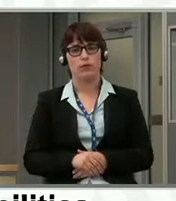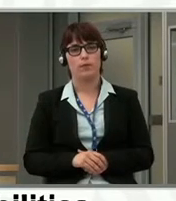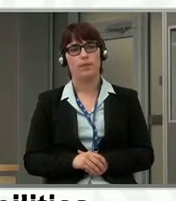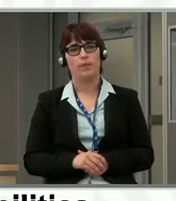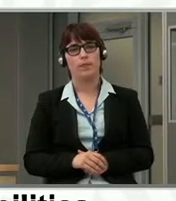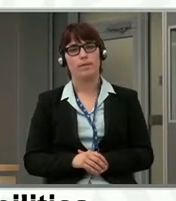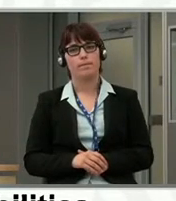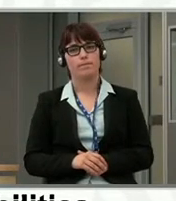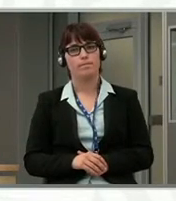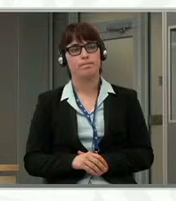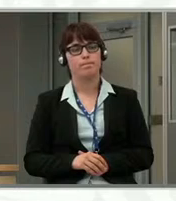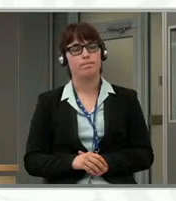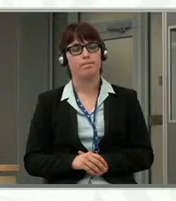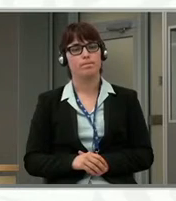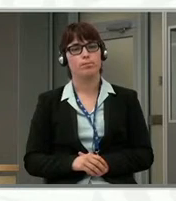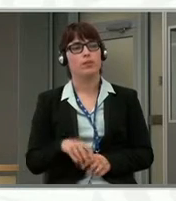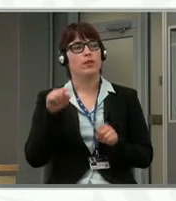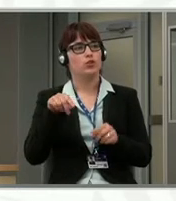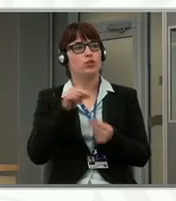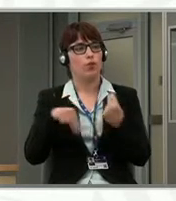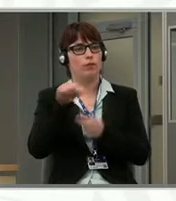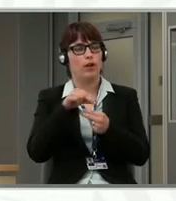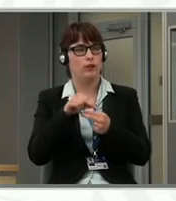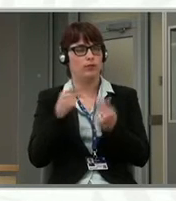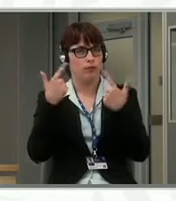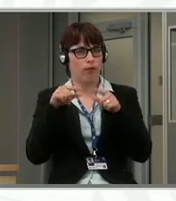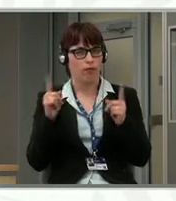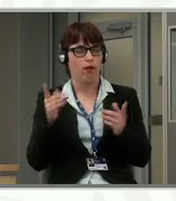We have heard during this conference